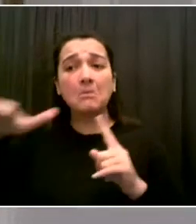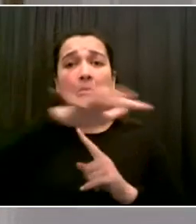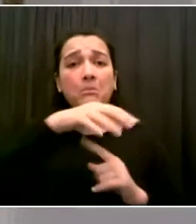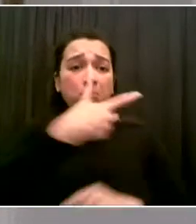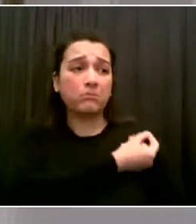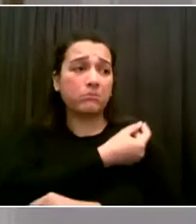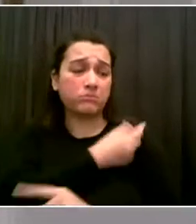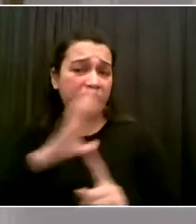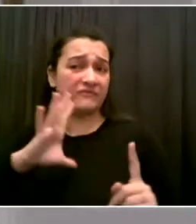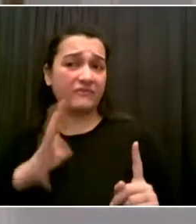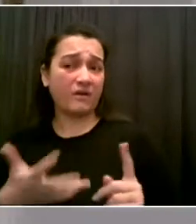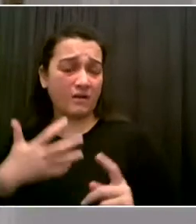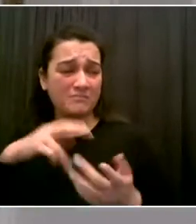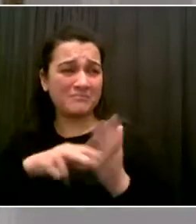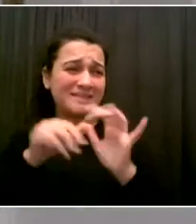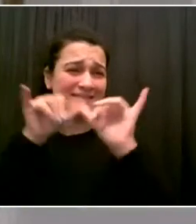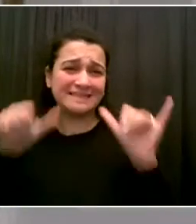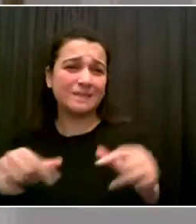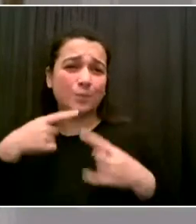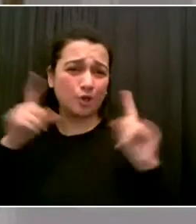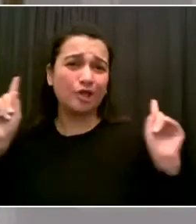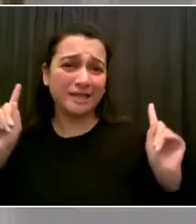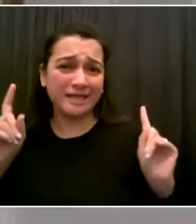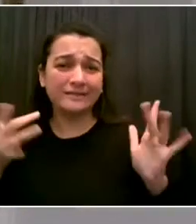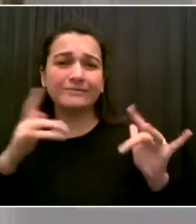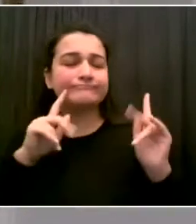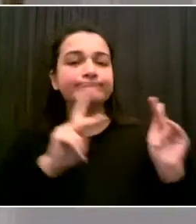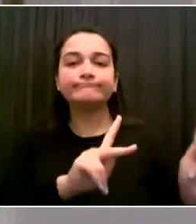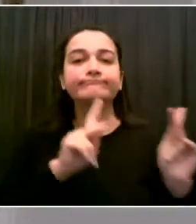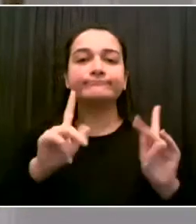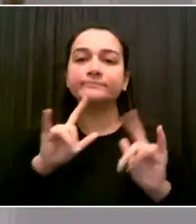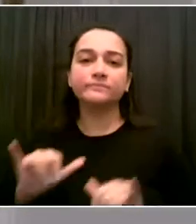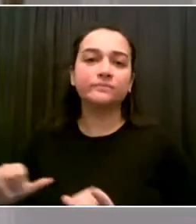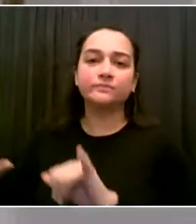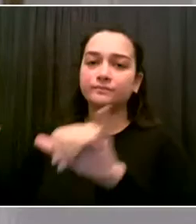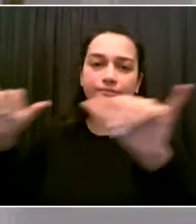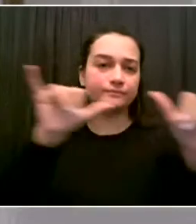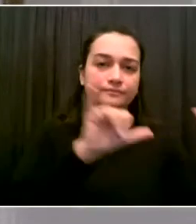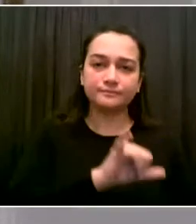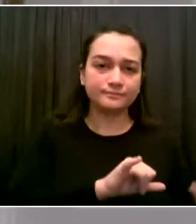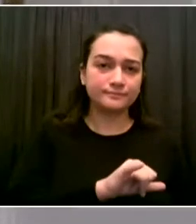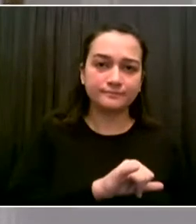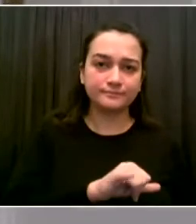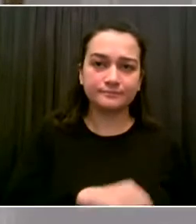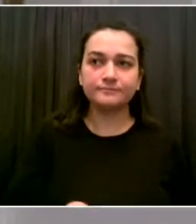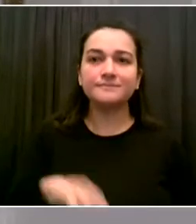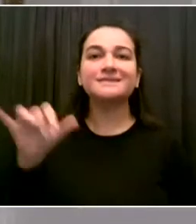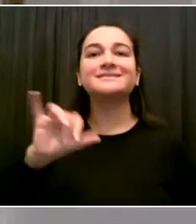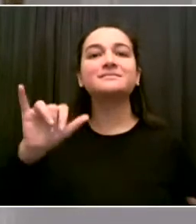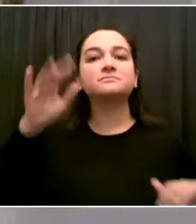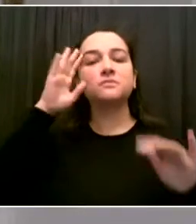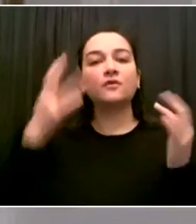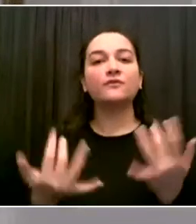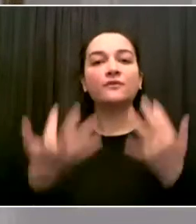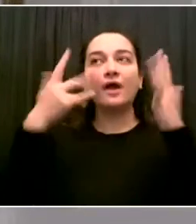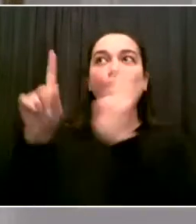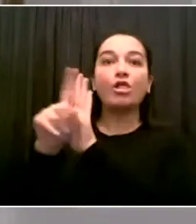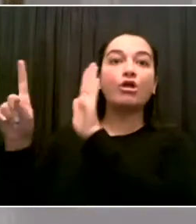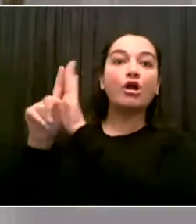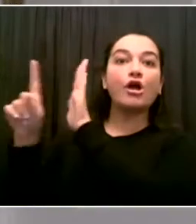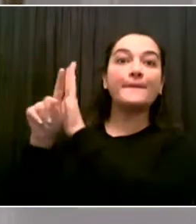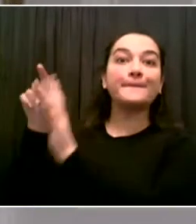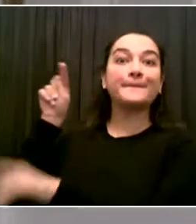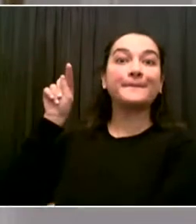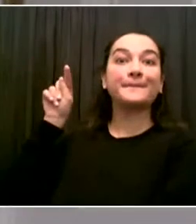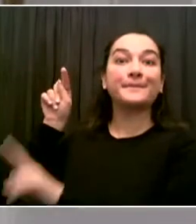doorstep and there's alarms blazing, some people might get scared about that. Other people may say, well, look, this is our system of protecting and making you safe. And